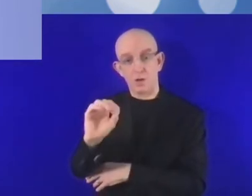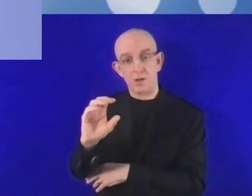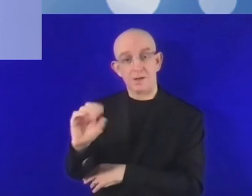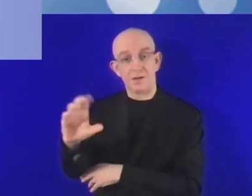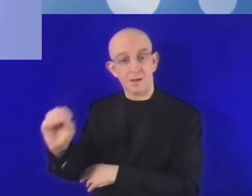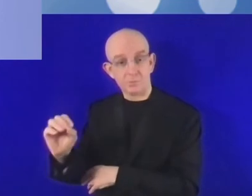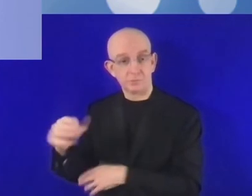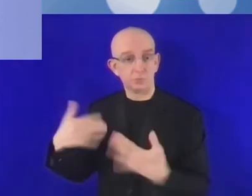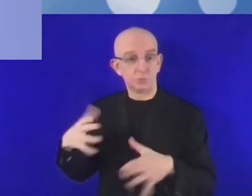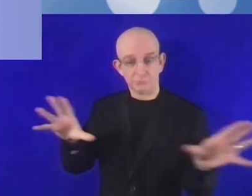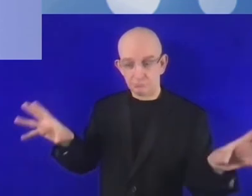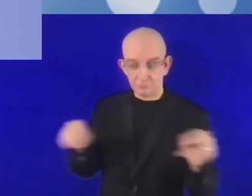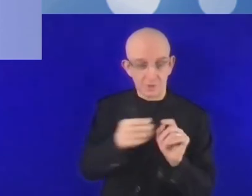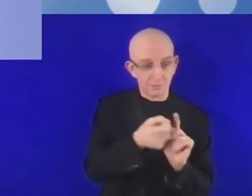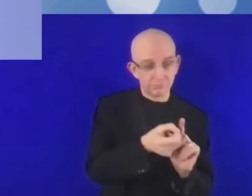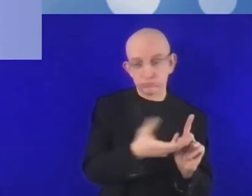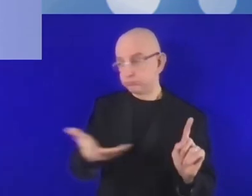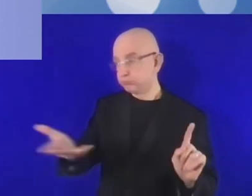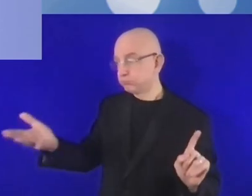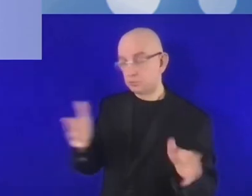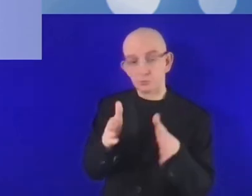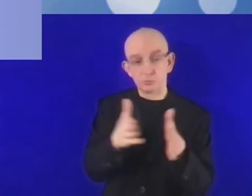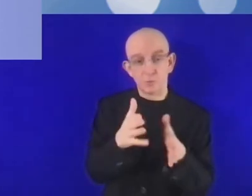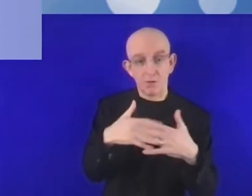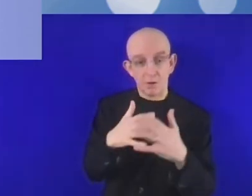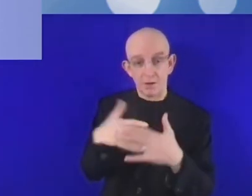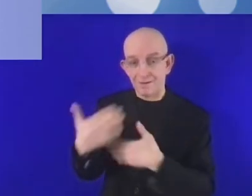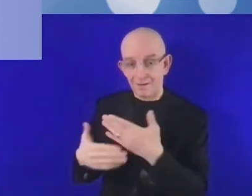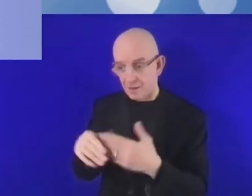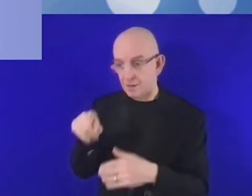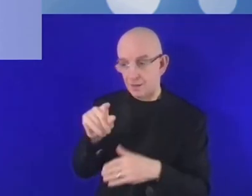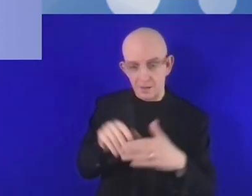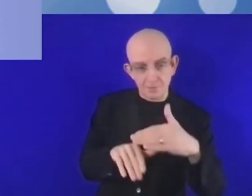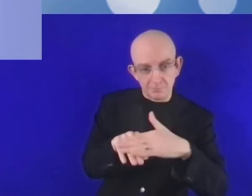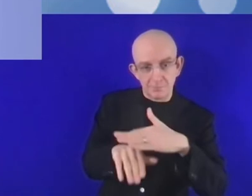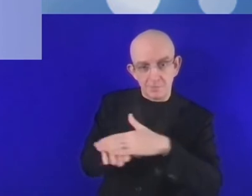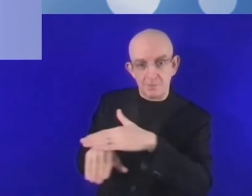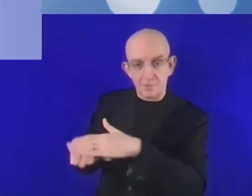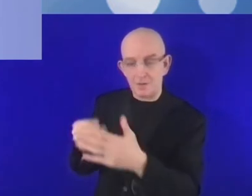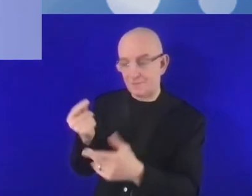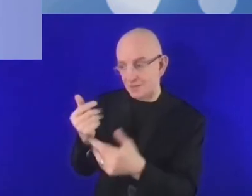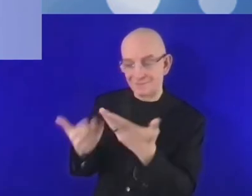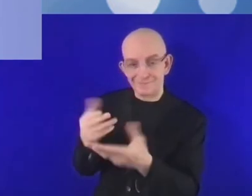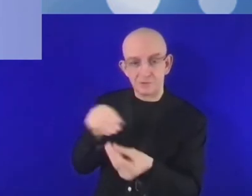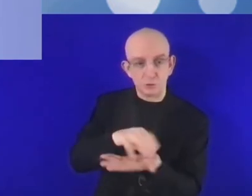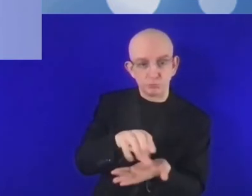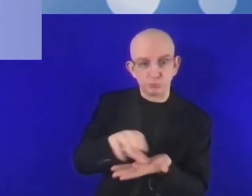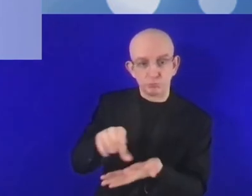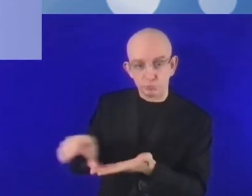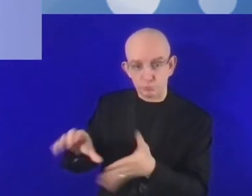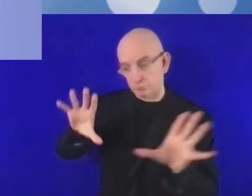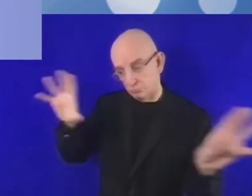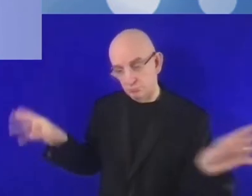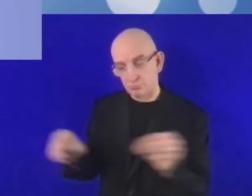smes accounted for 40 of our lending volume in absolute